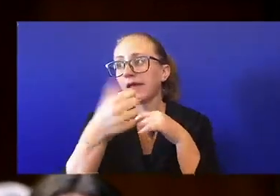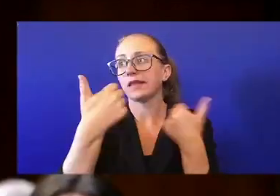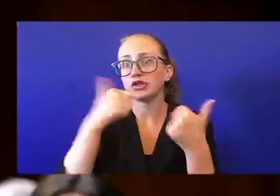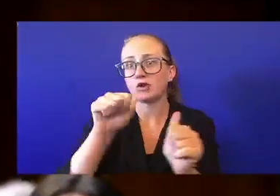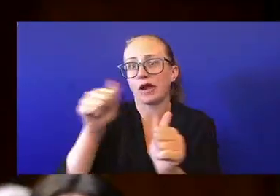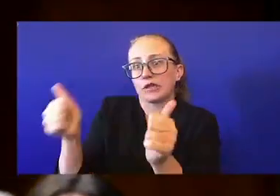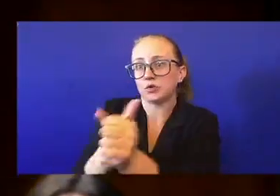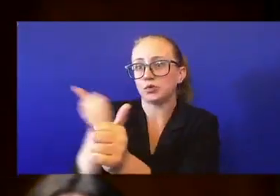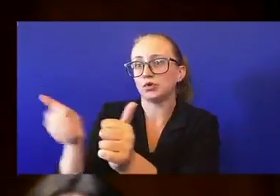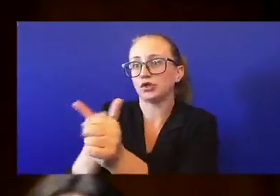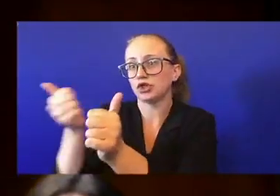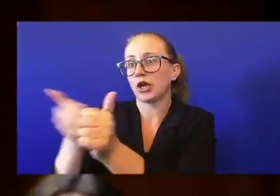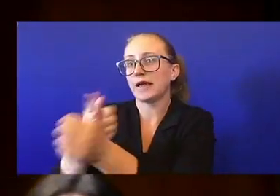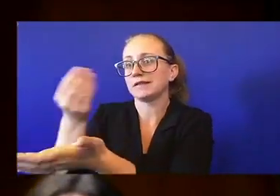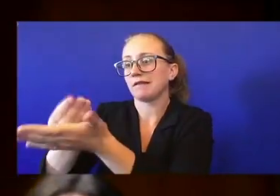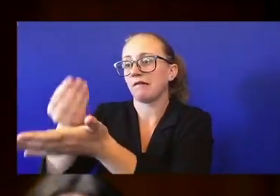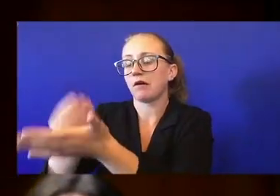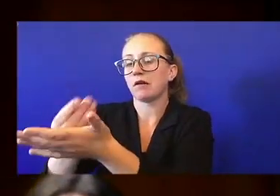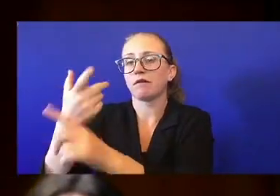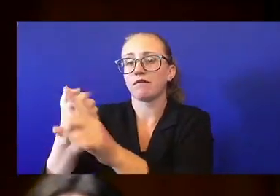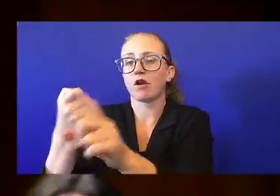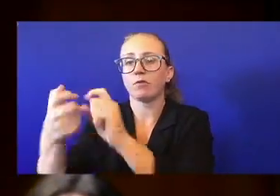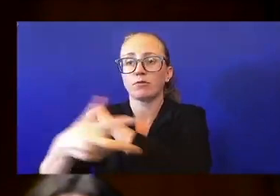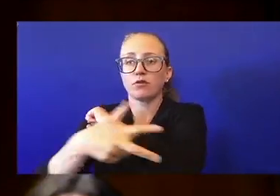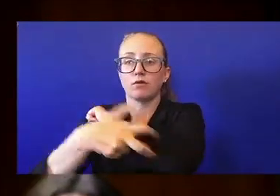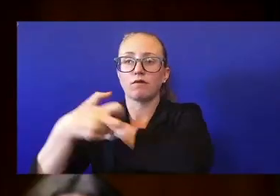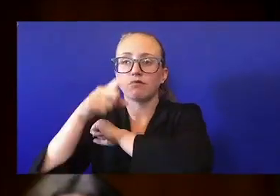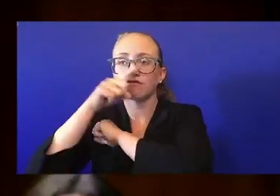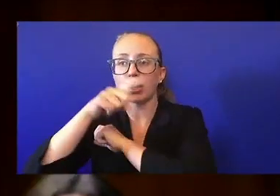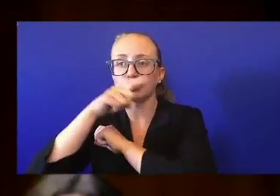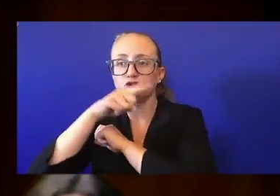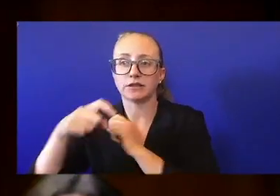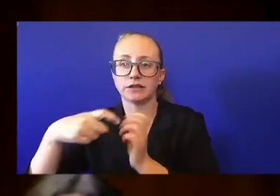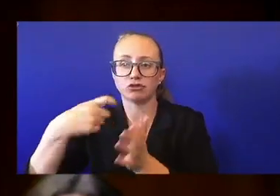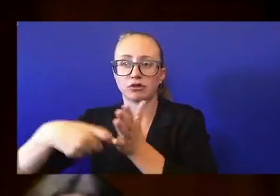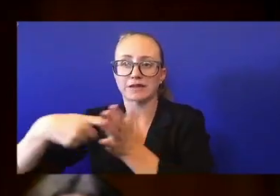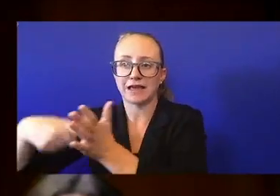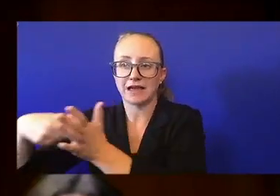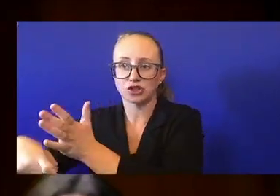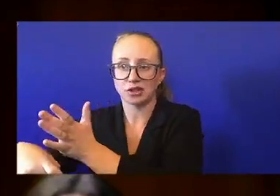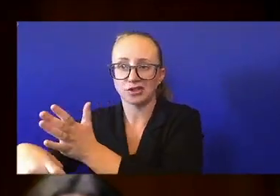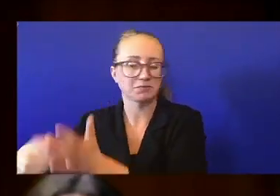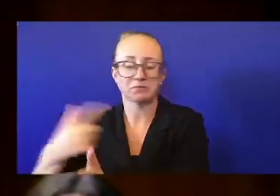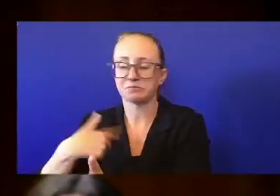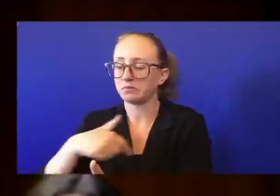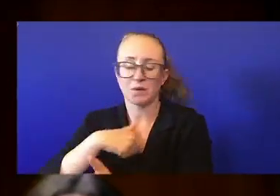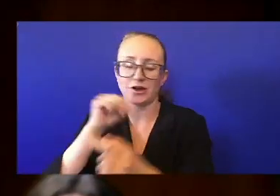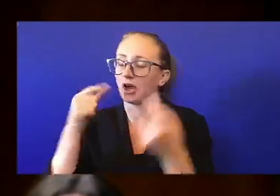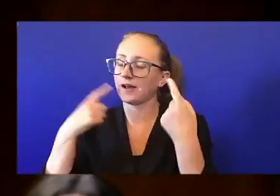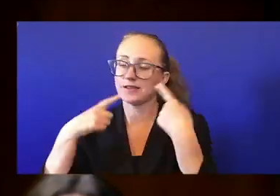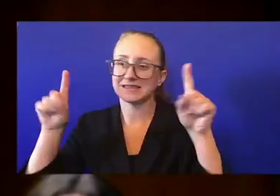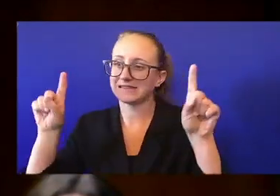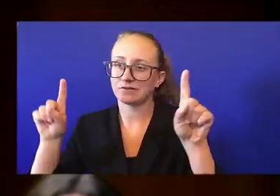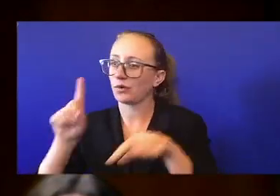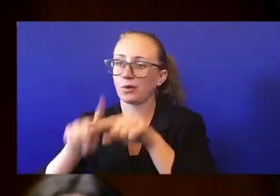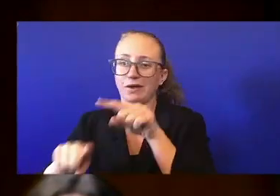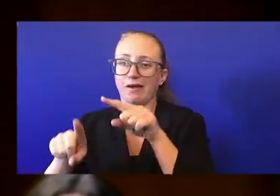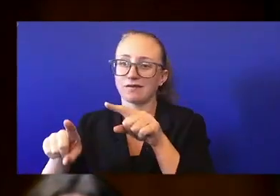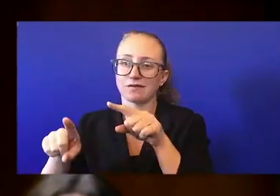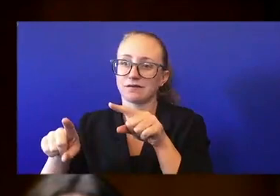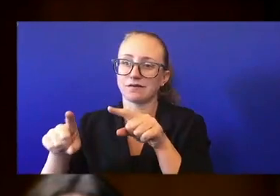the funds from the fraudulent transactions, which we are not as successful. We are not able to recover as much.